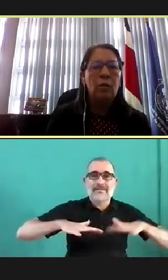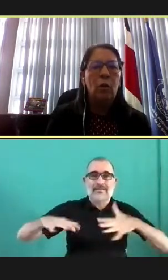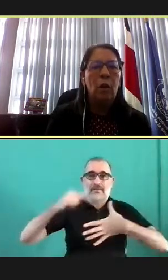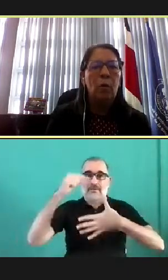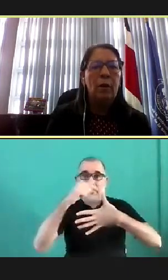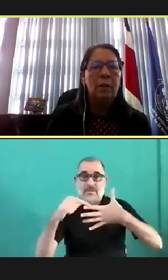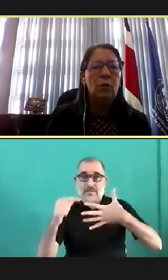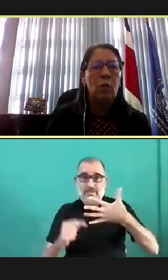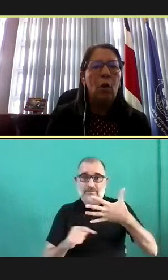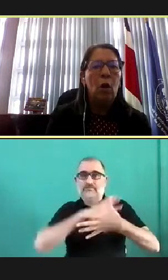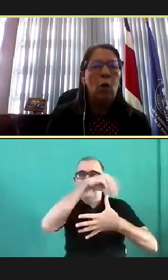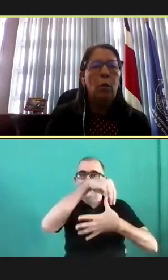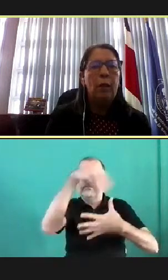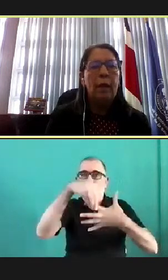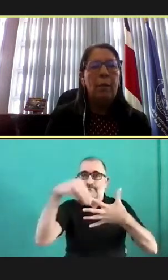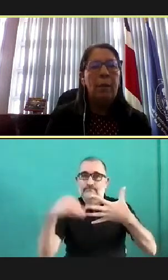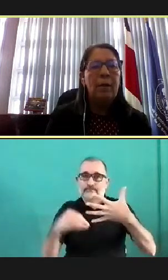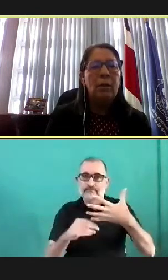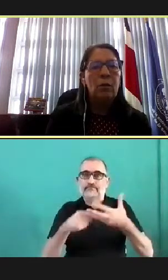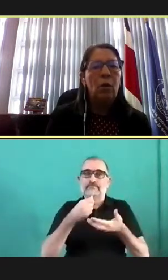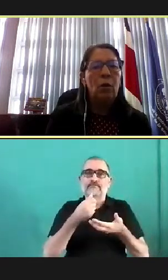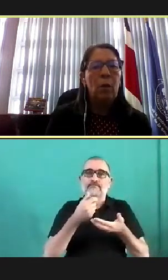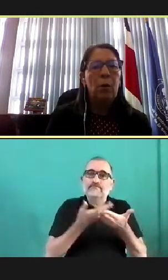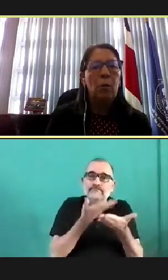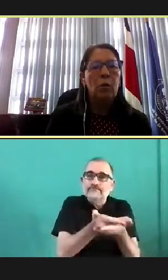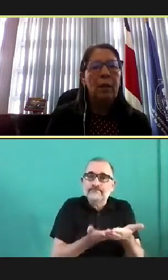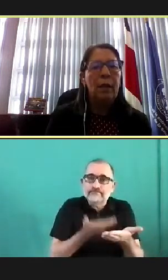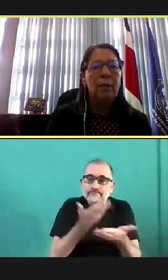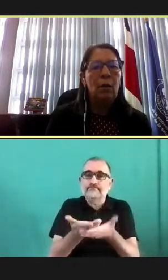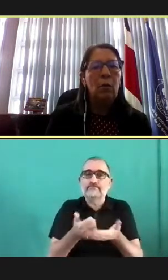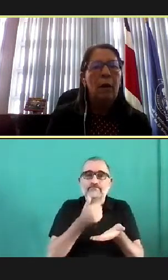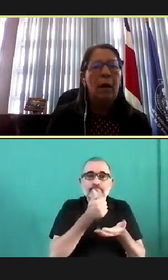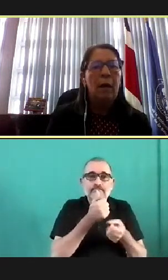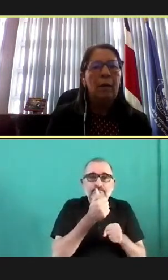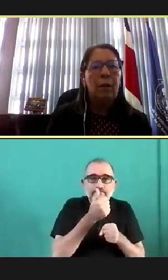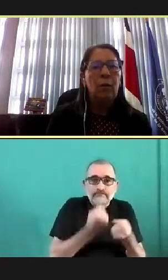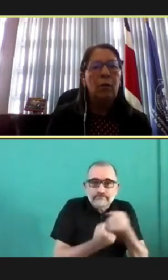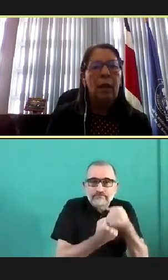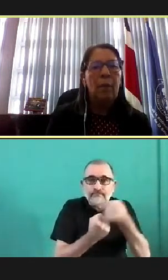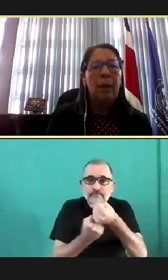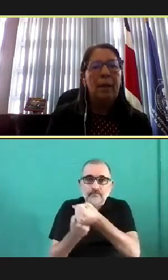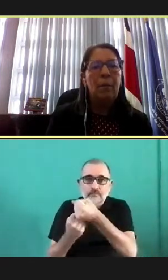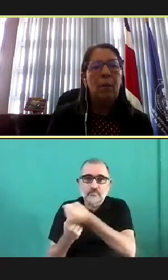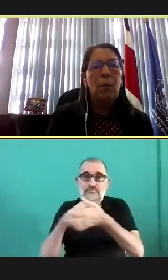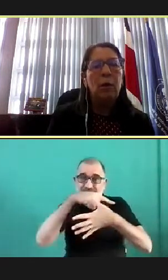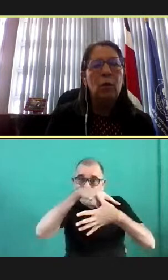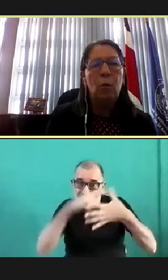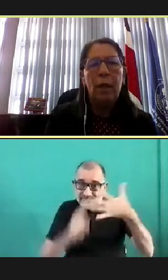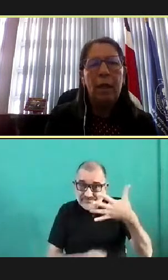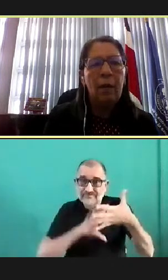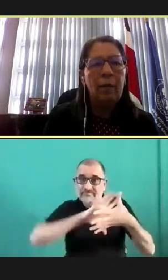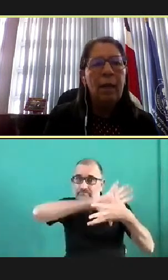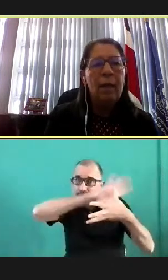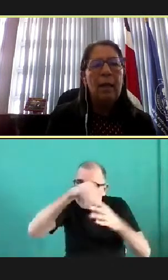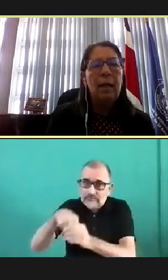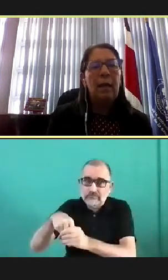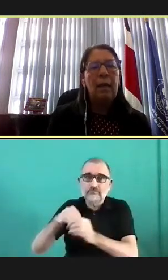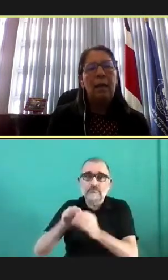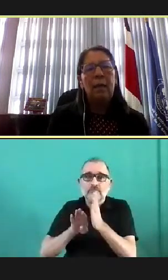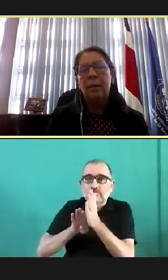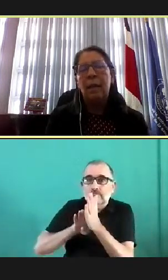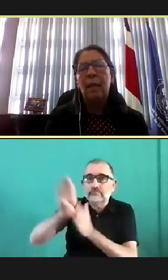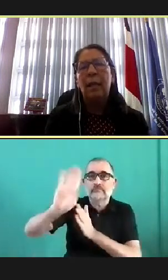package that includes development and implementation of communication and strategies, community mobilization,